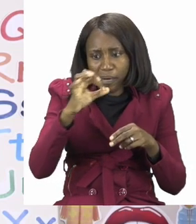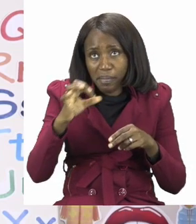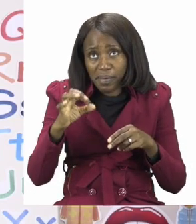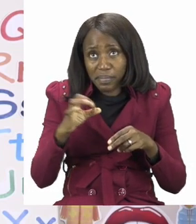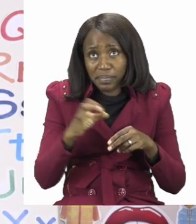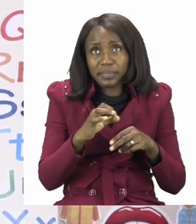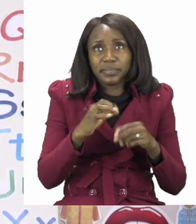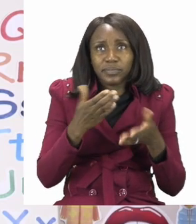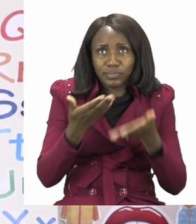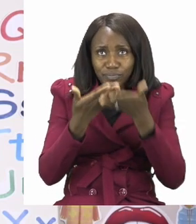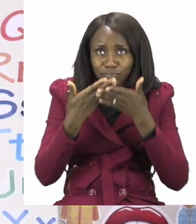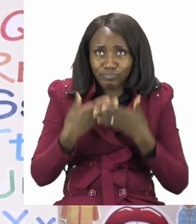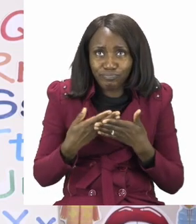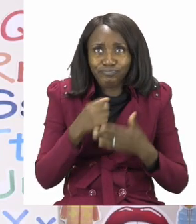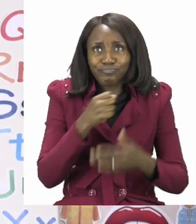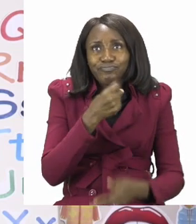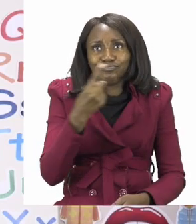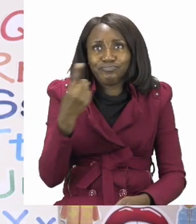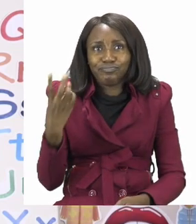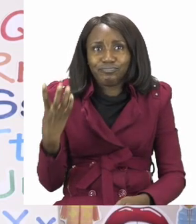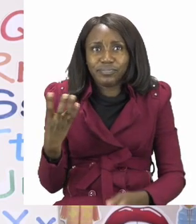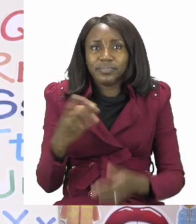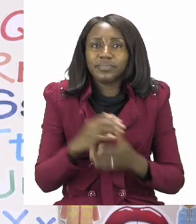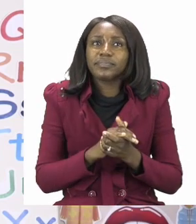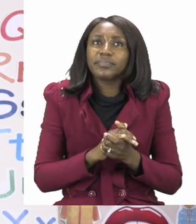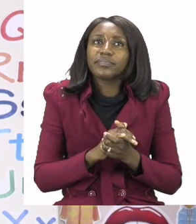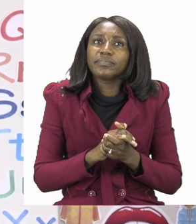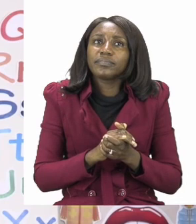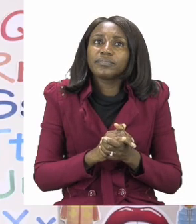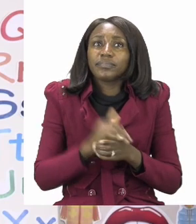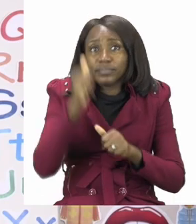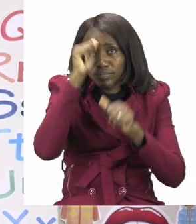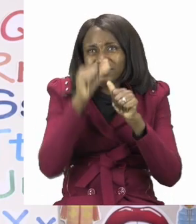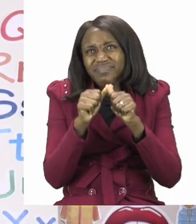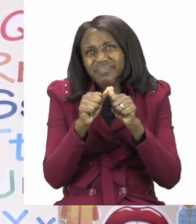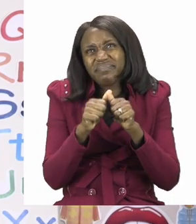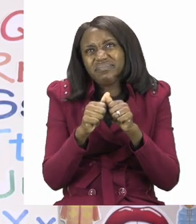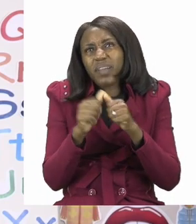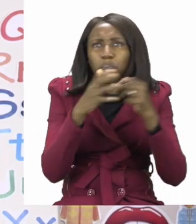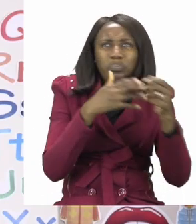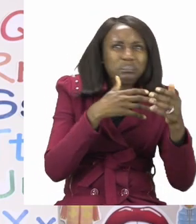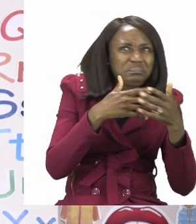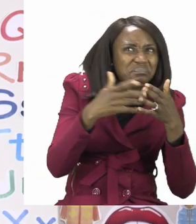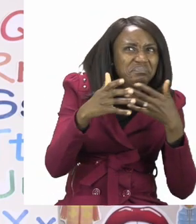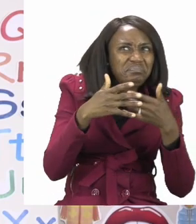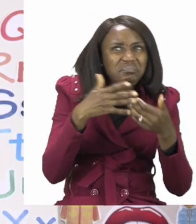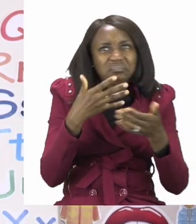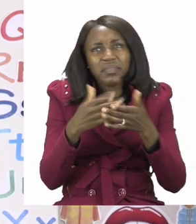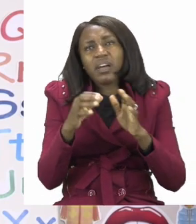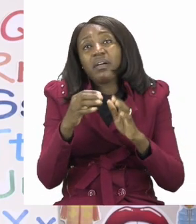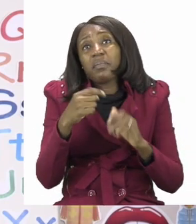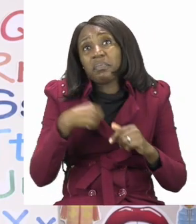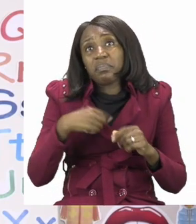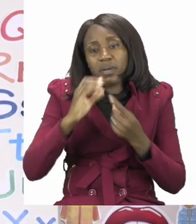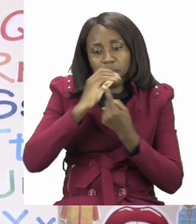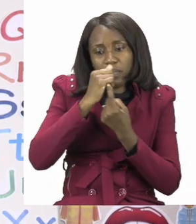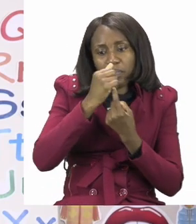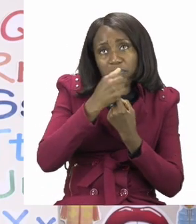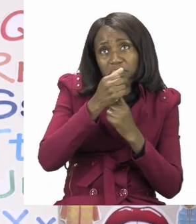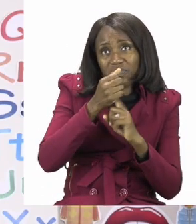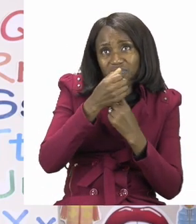table, I have some counters. Now remember, counters can be anything. In this case, our counters